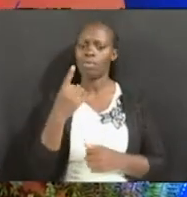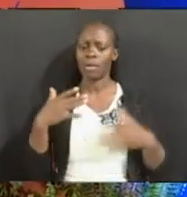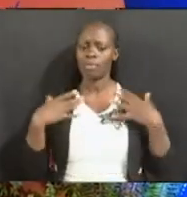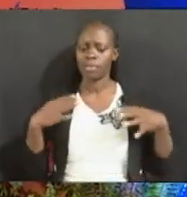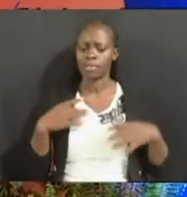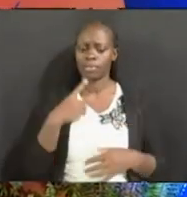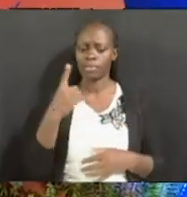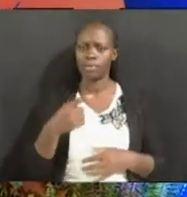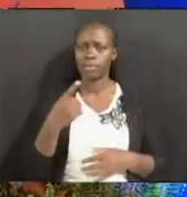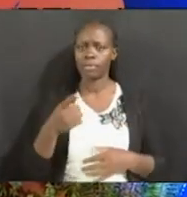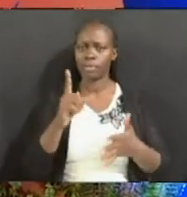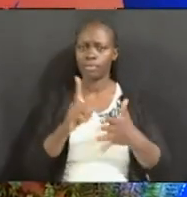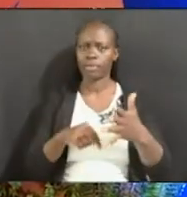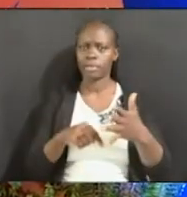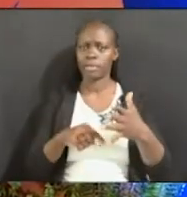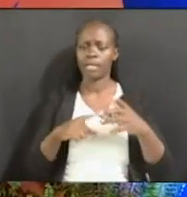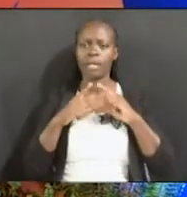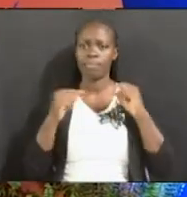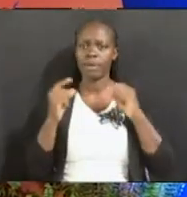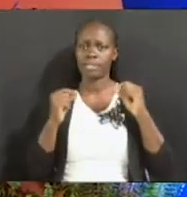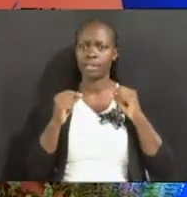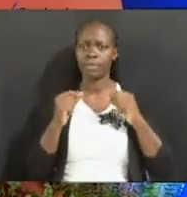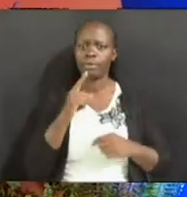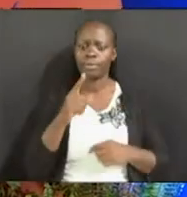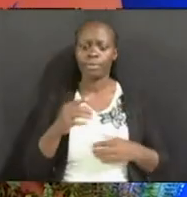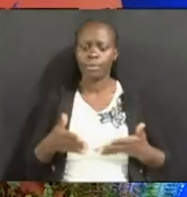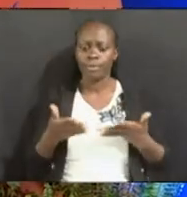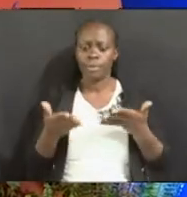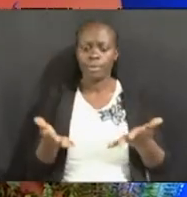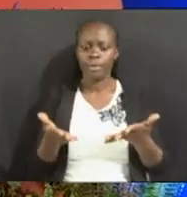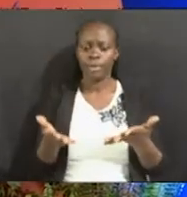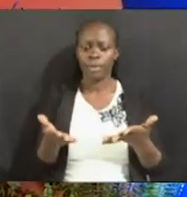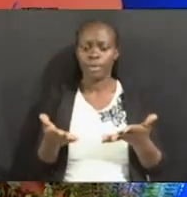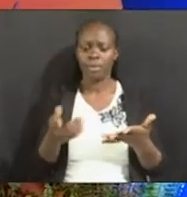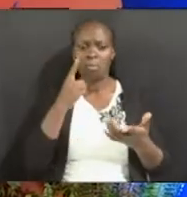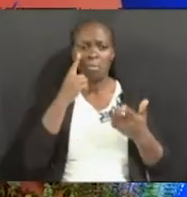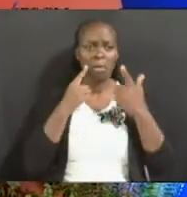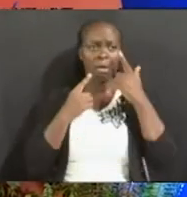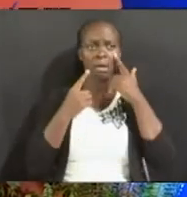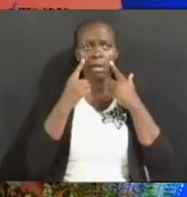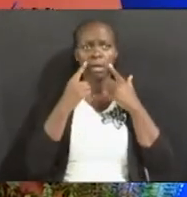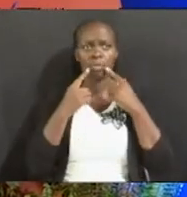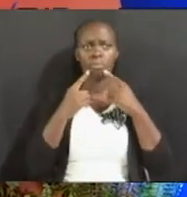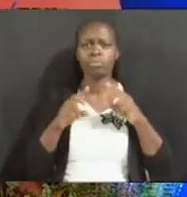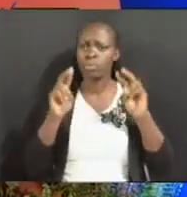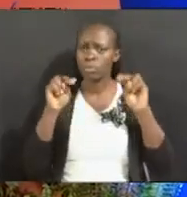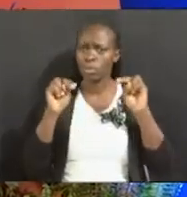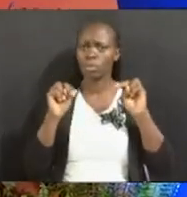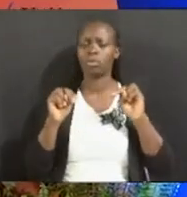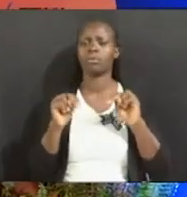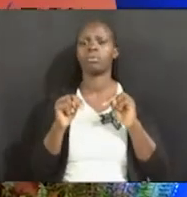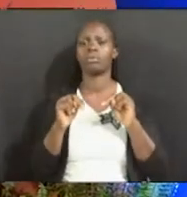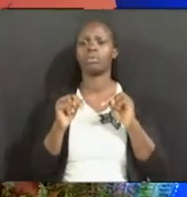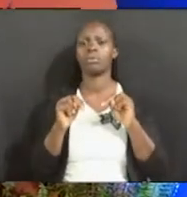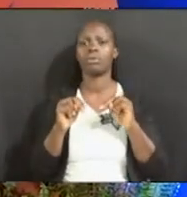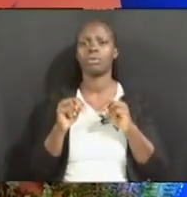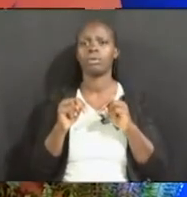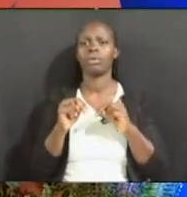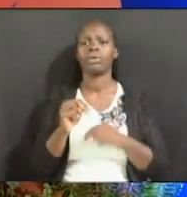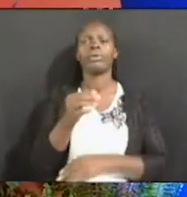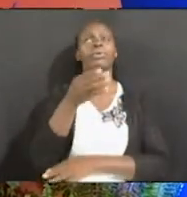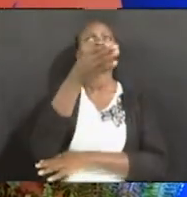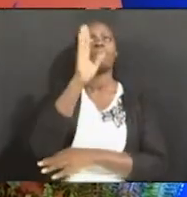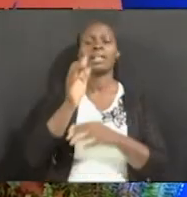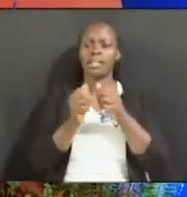Pastor, we are not here to cry. We are not mourning. Our Father, bless the